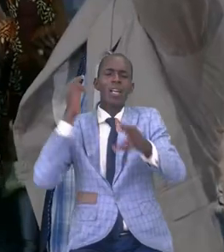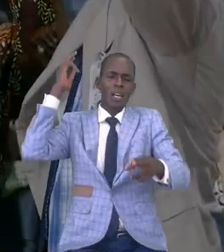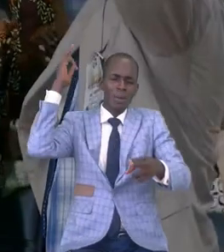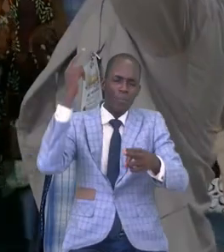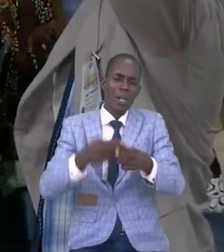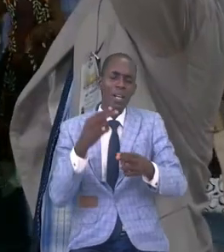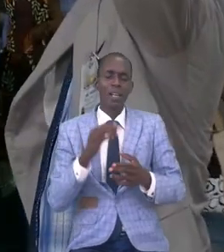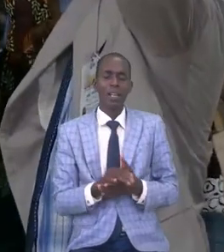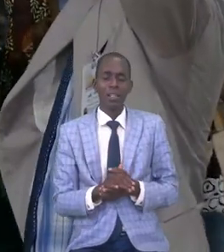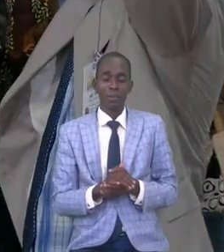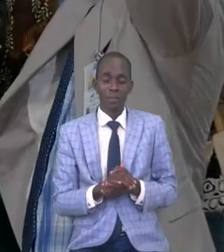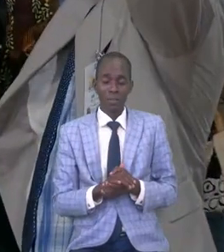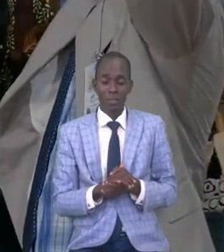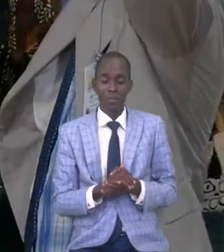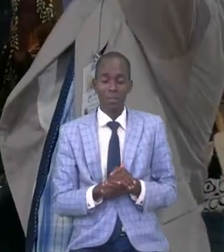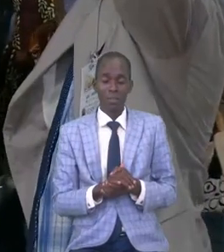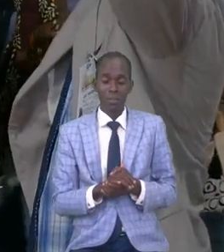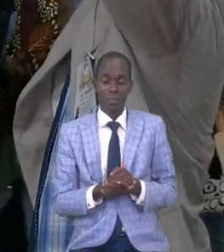Jesus' name.